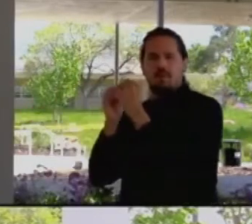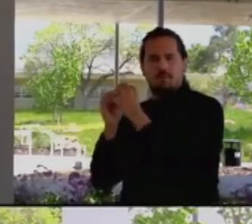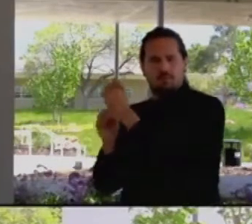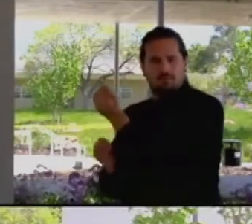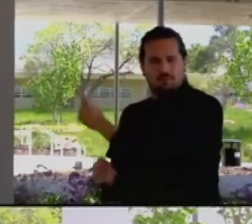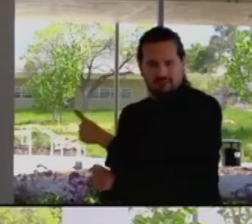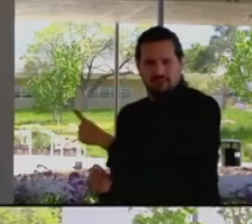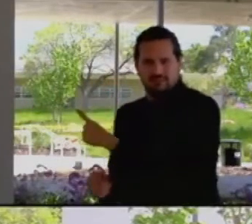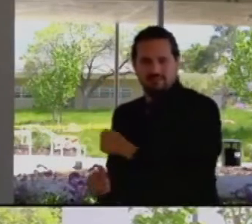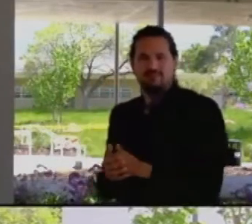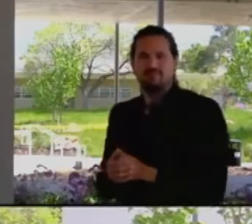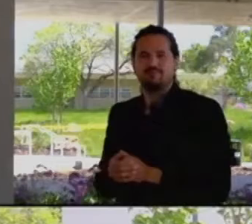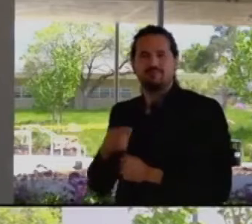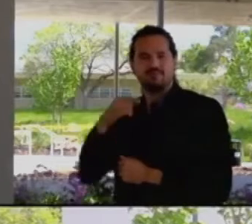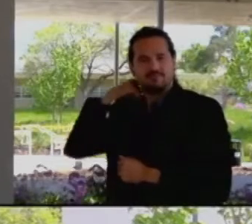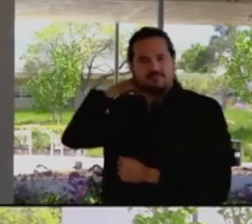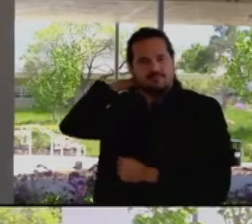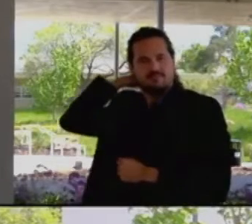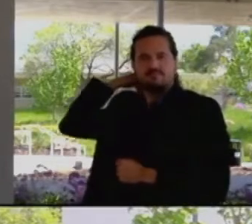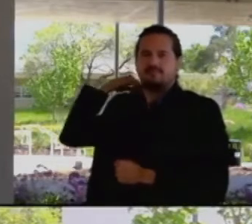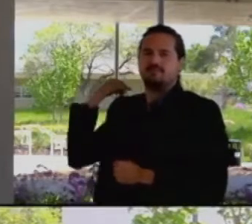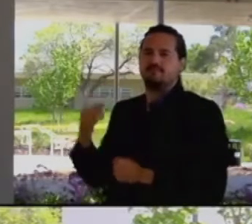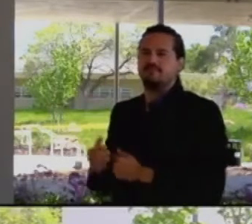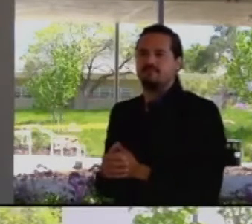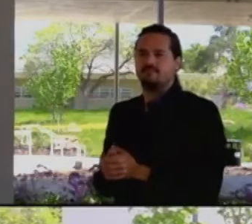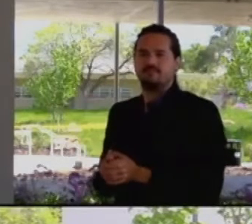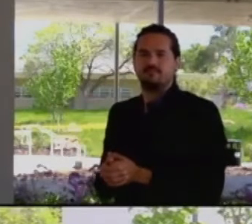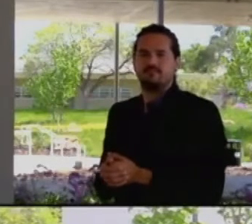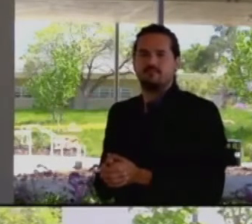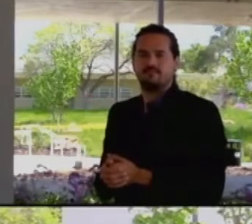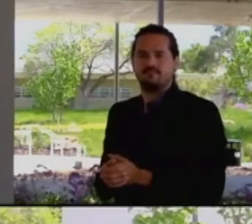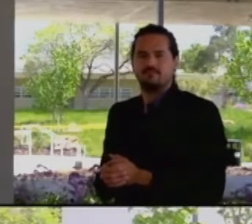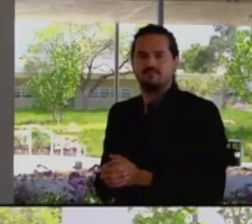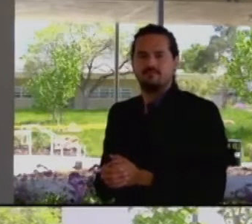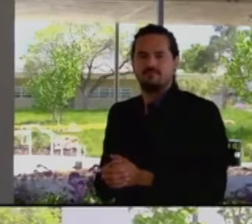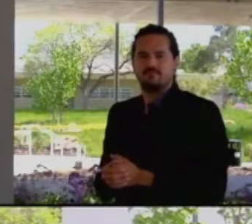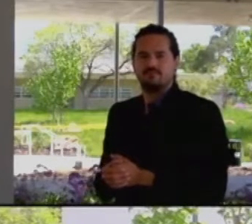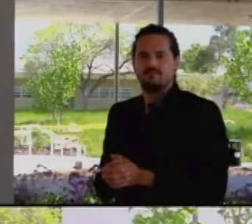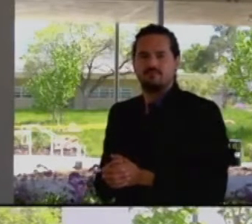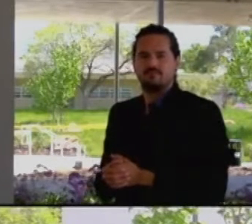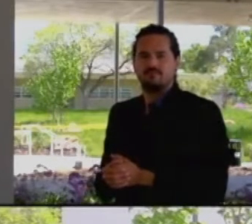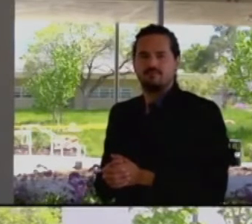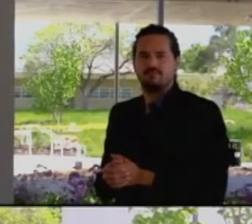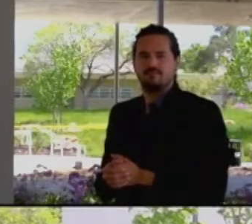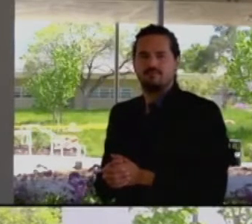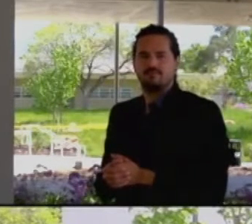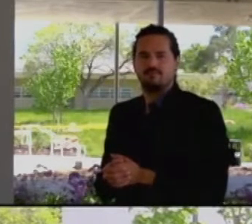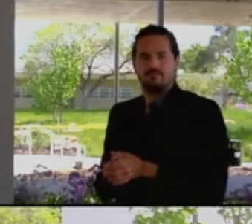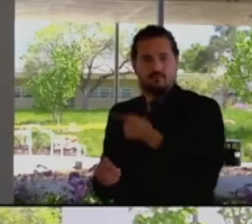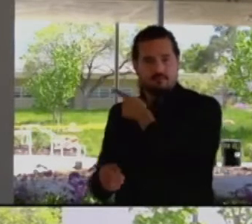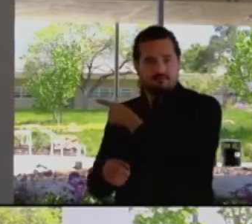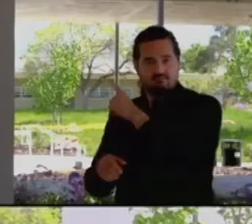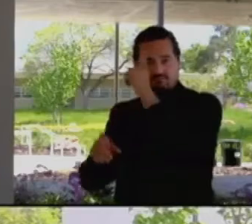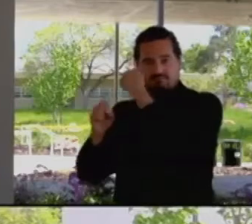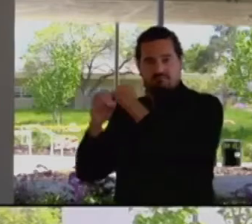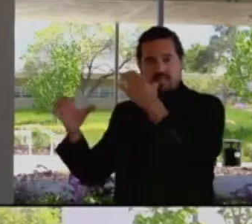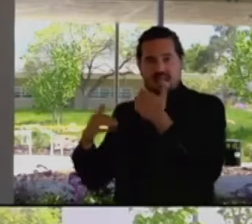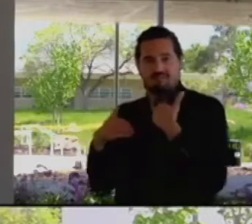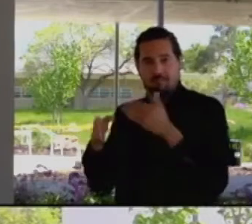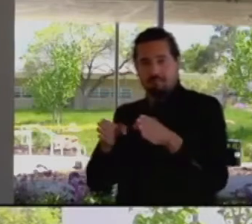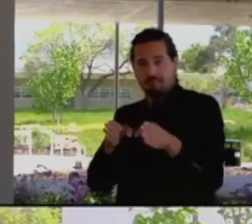and the county, are there any plans in the works to create a marketing campaign using youth as ambassadors to the